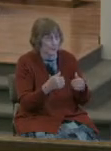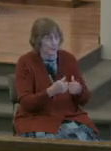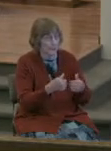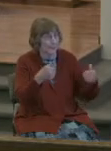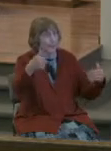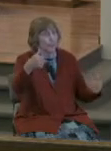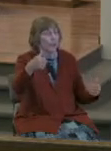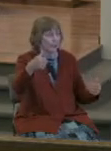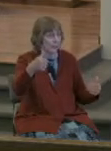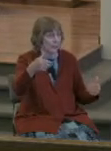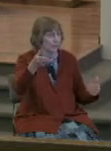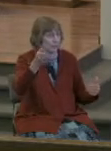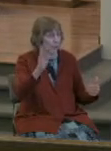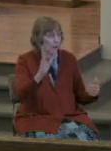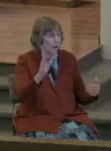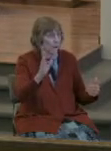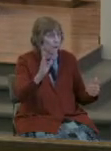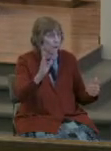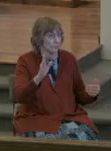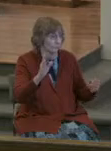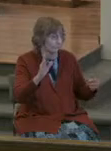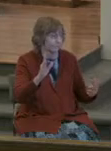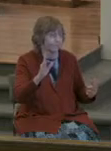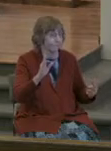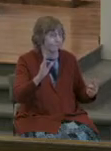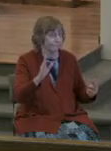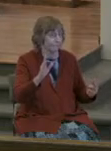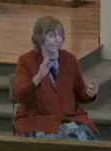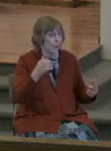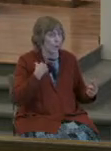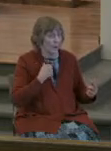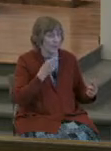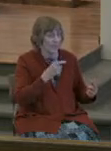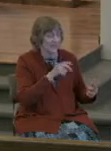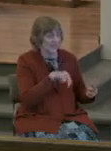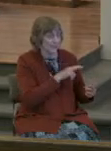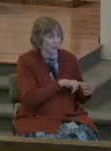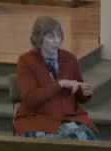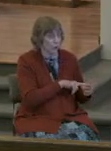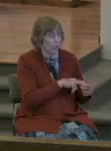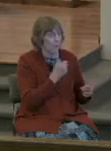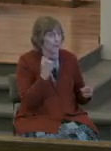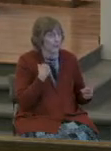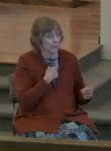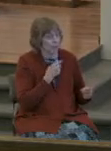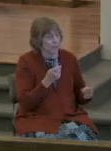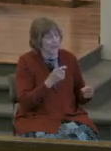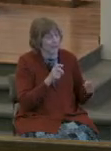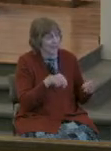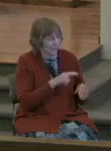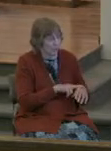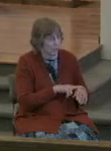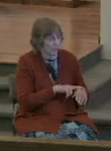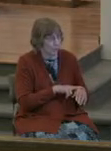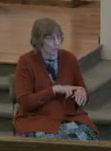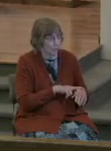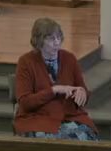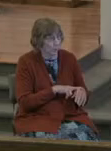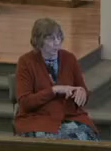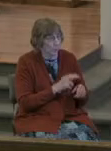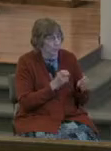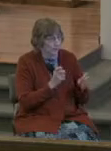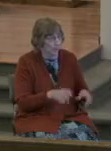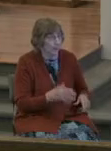separated from our Creator. We have a sin nature. And because of our sin nature, and we're sinners, that's why